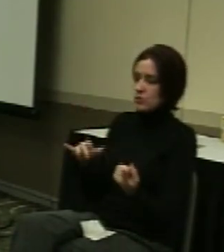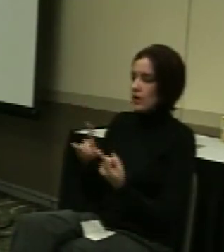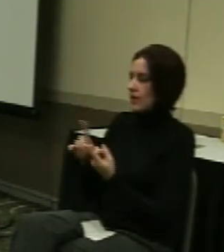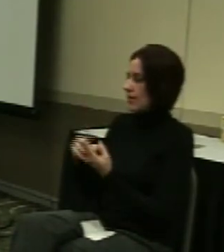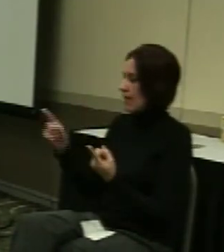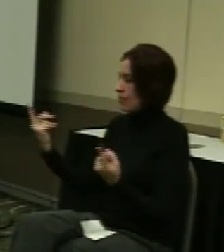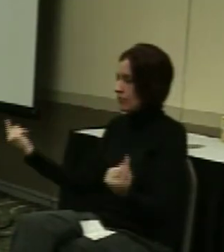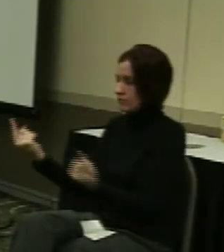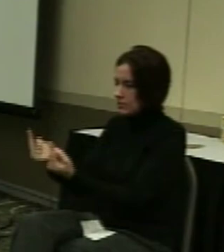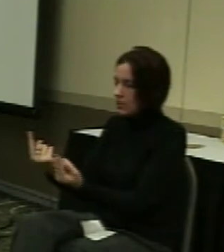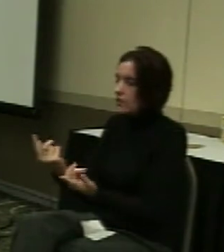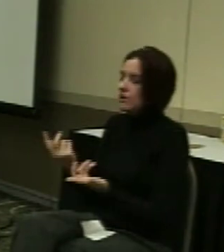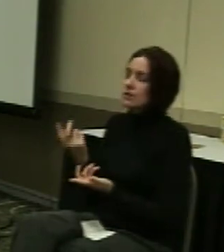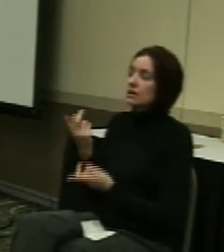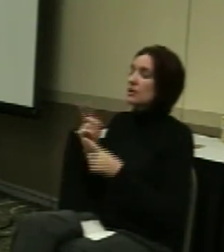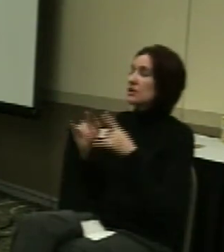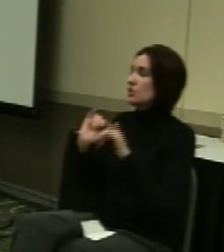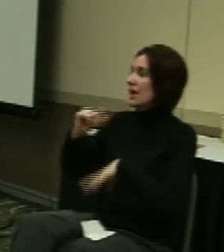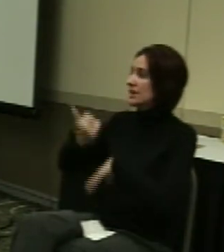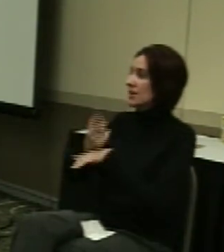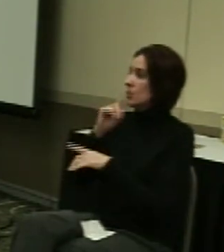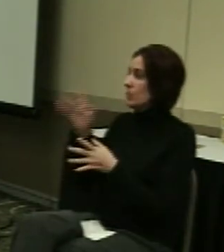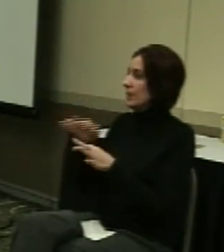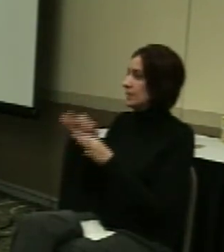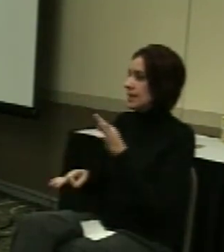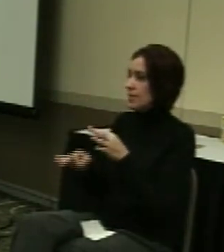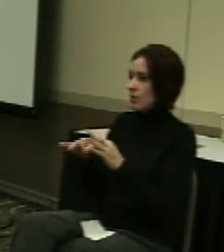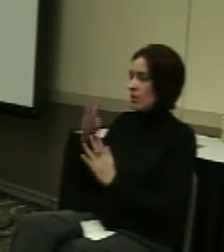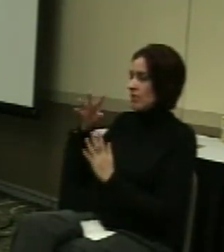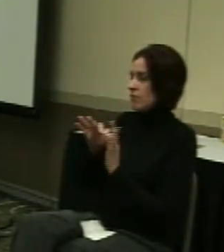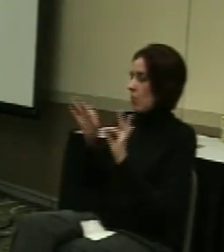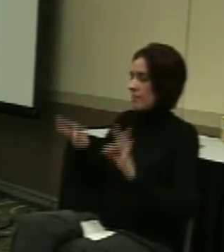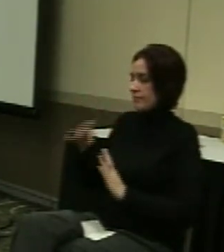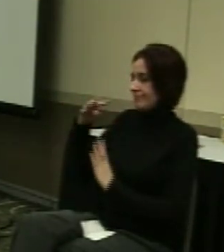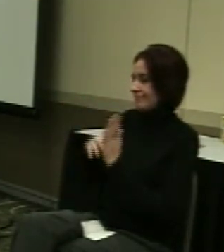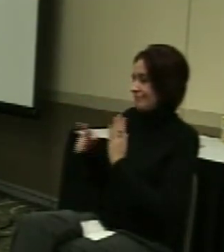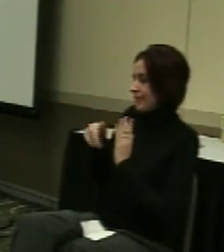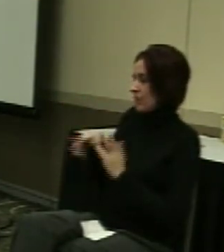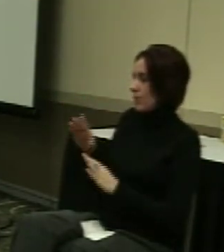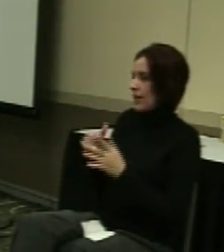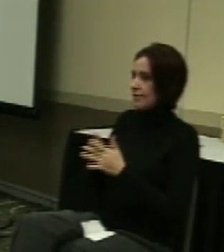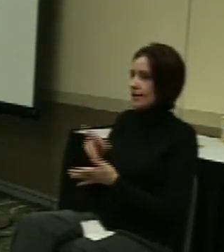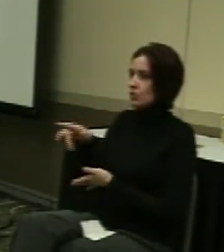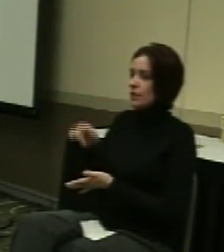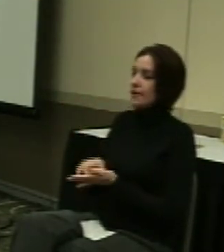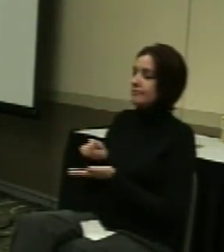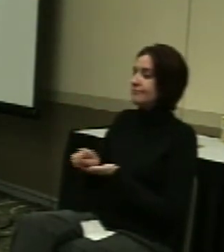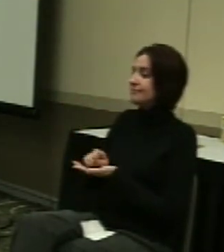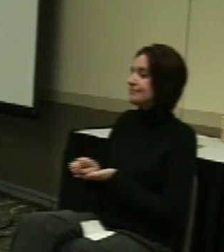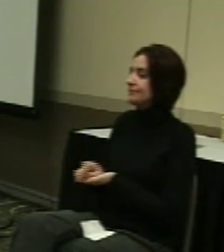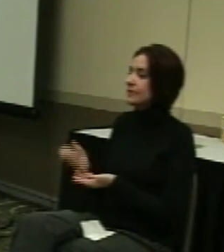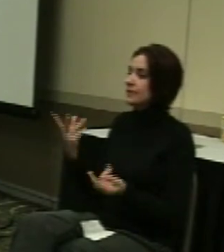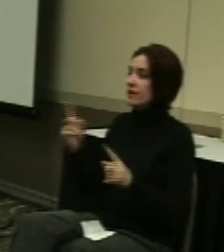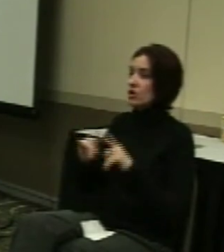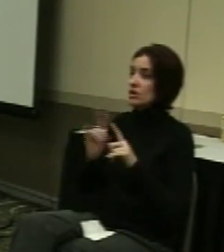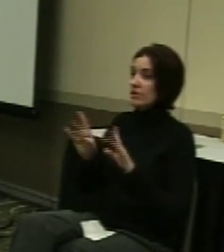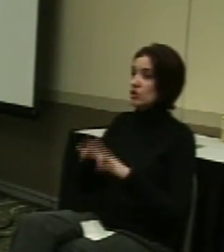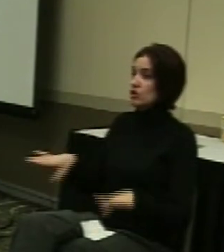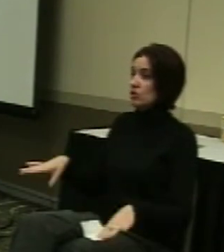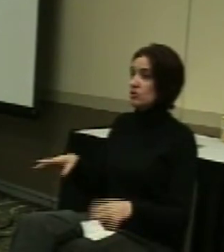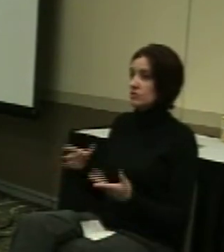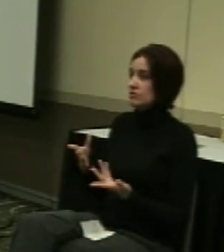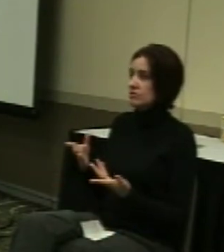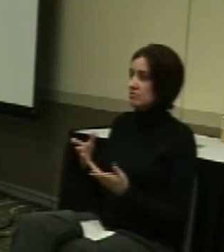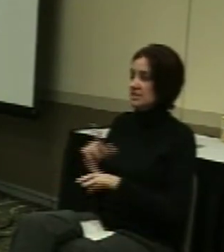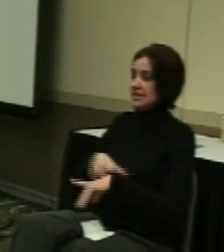up a real simple little data generation form like this, and you can be, taking note of several different children and keep it really